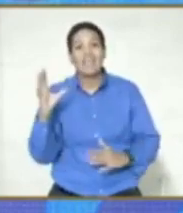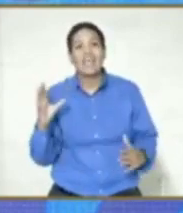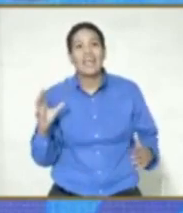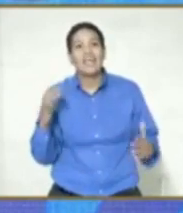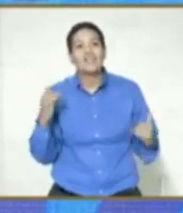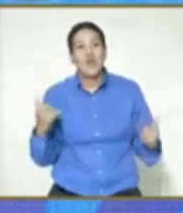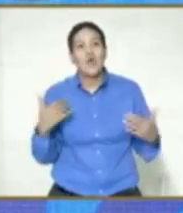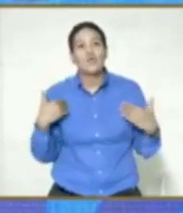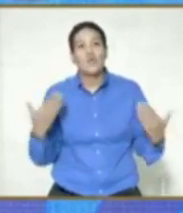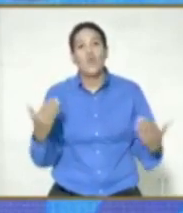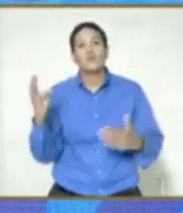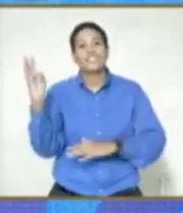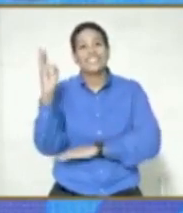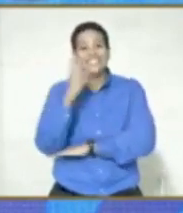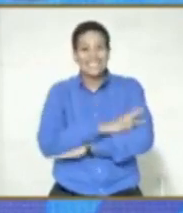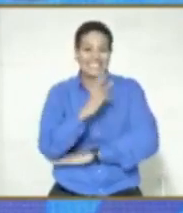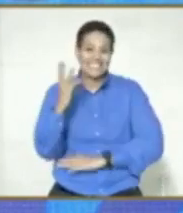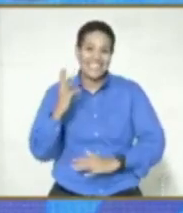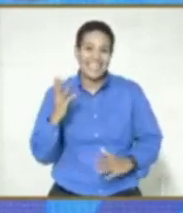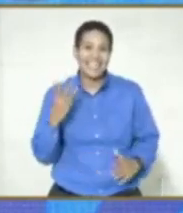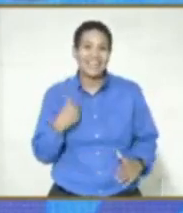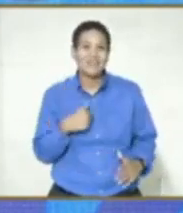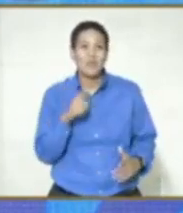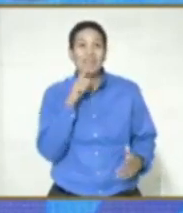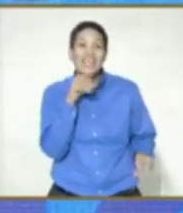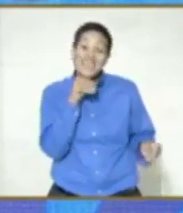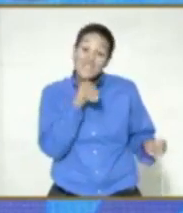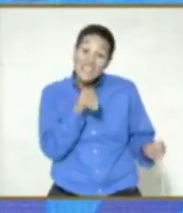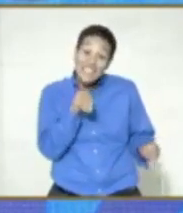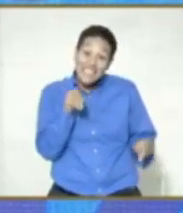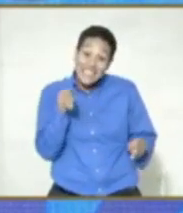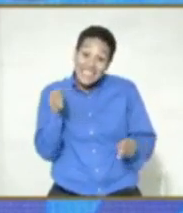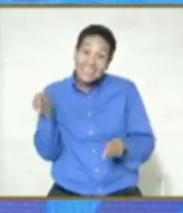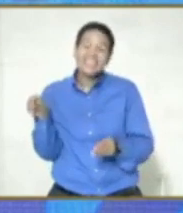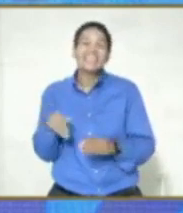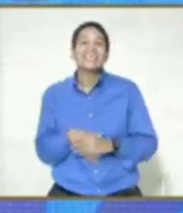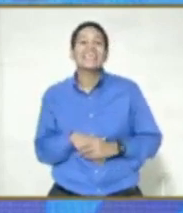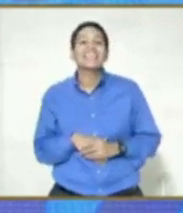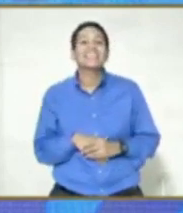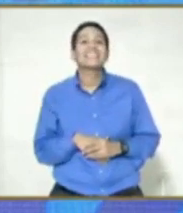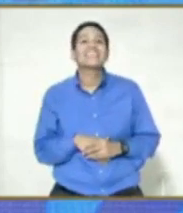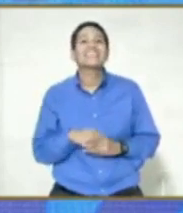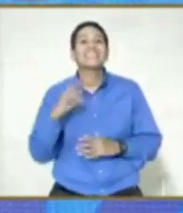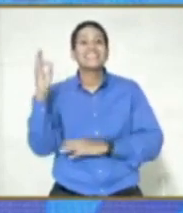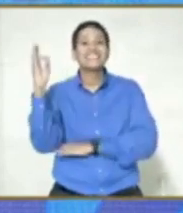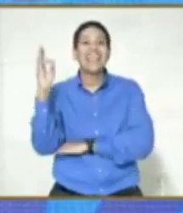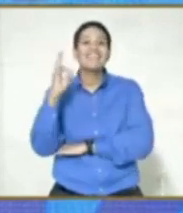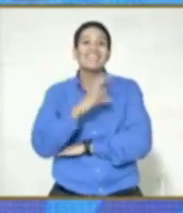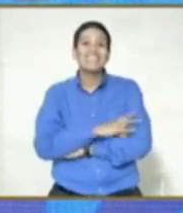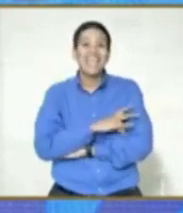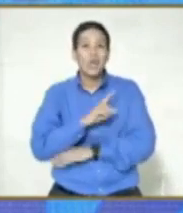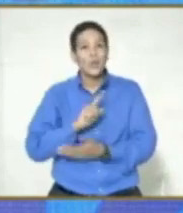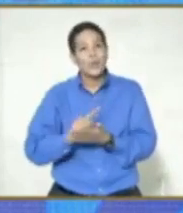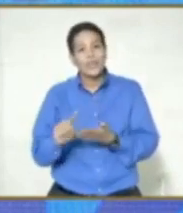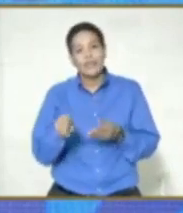we went to 6. We are actually feeding 7 days a week.